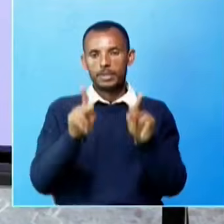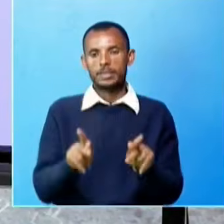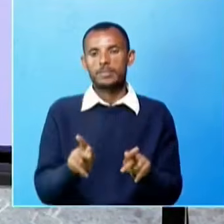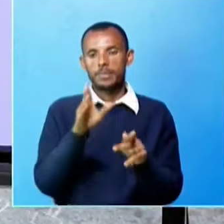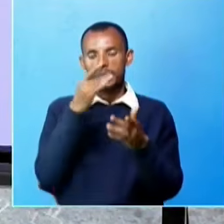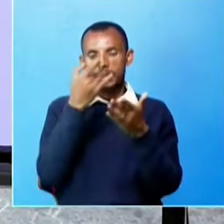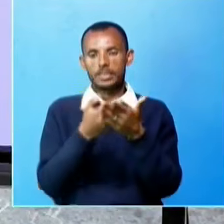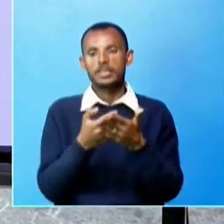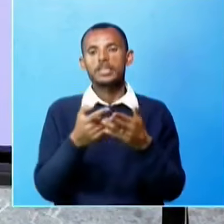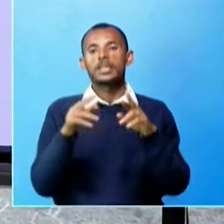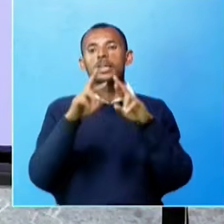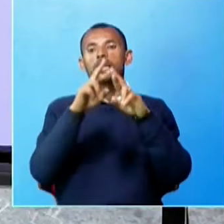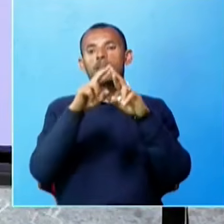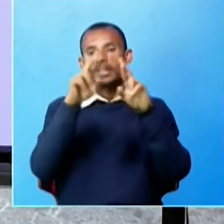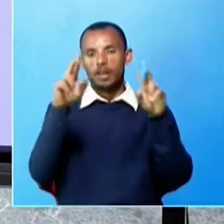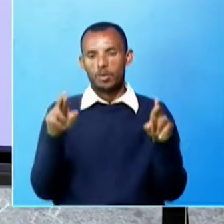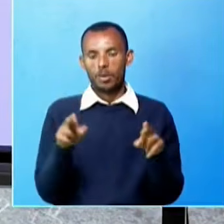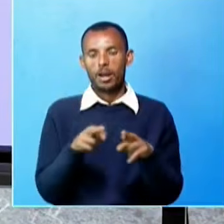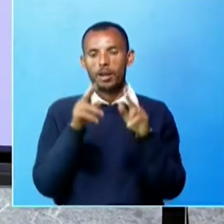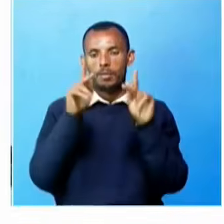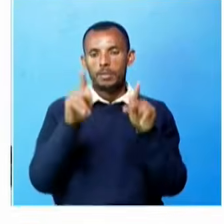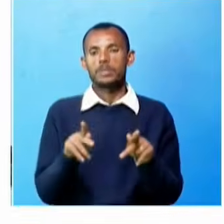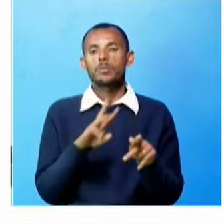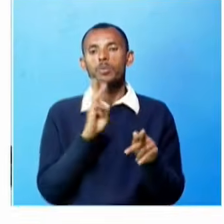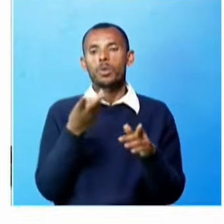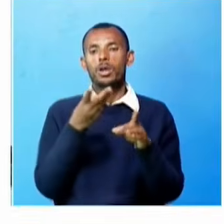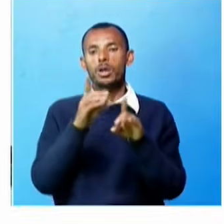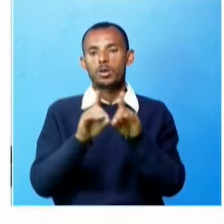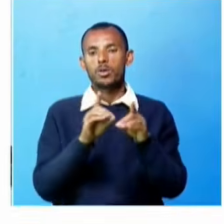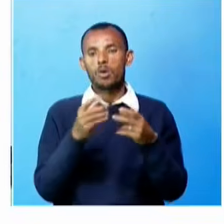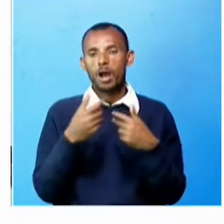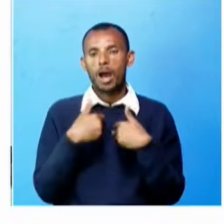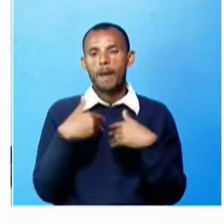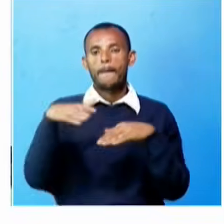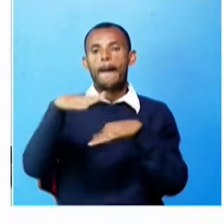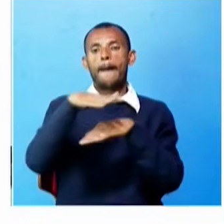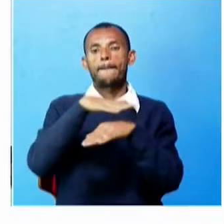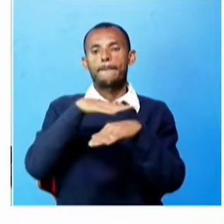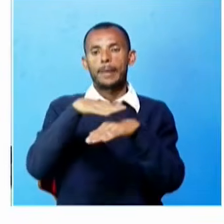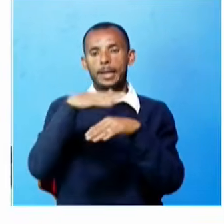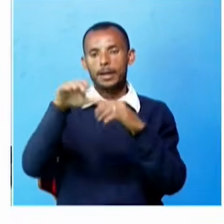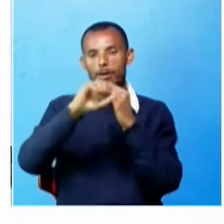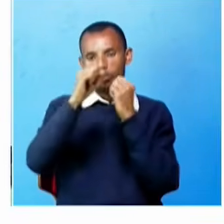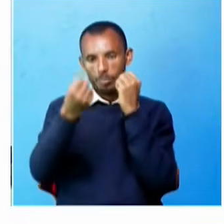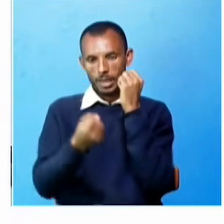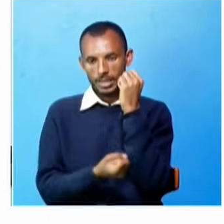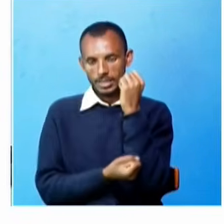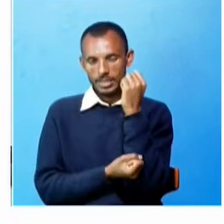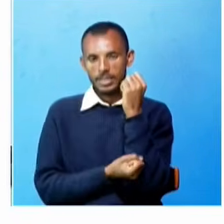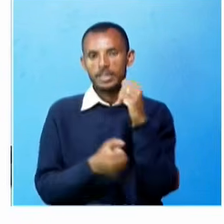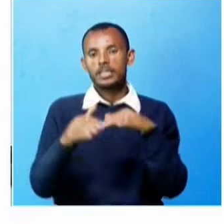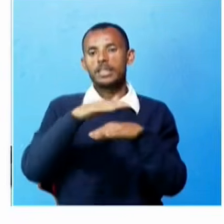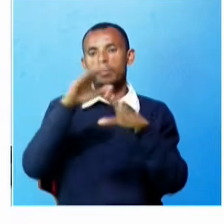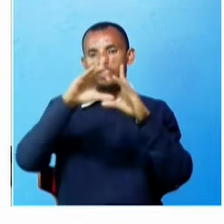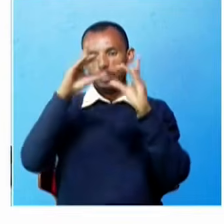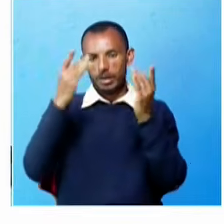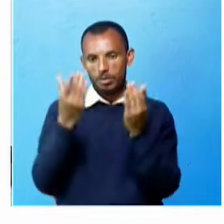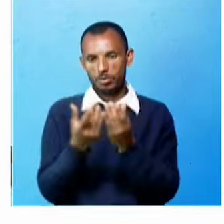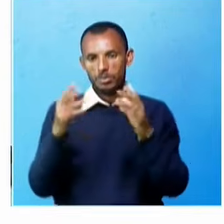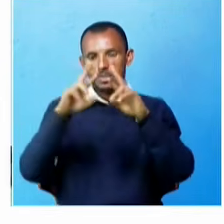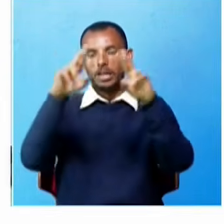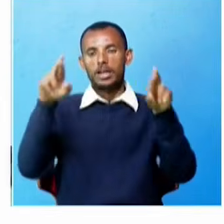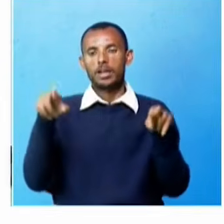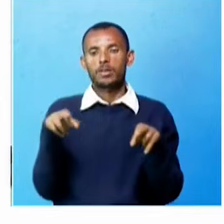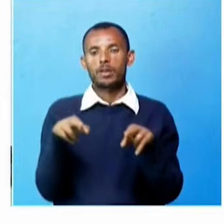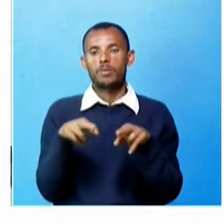In this rectangular prism, we do have upper base, which is the upper part of the rectangular